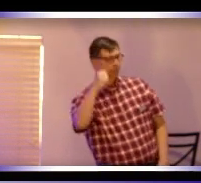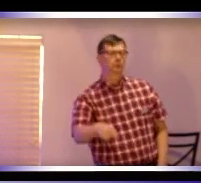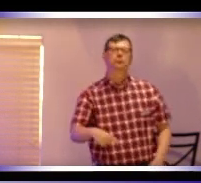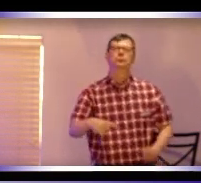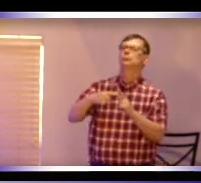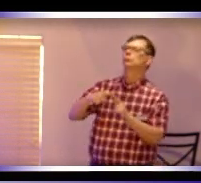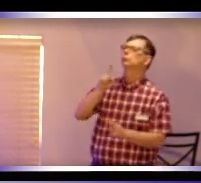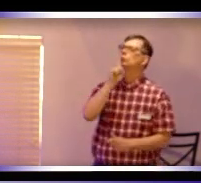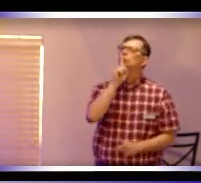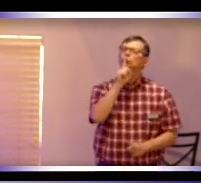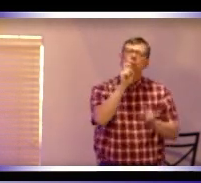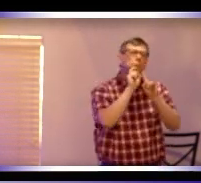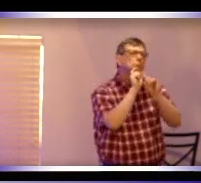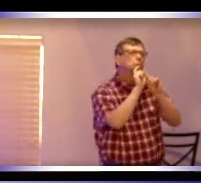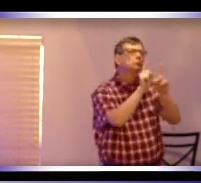silently answer